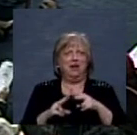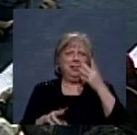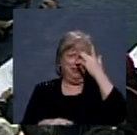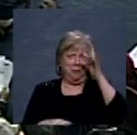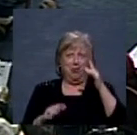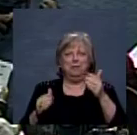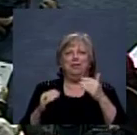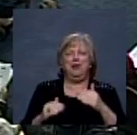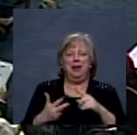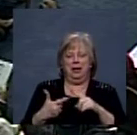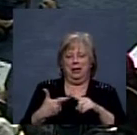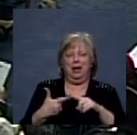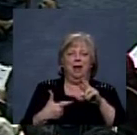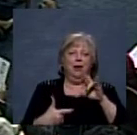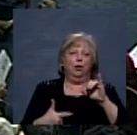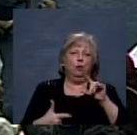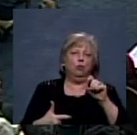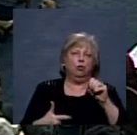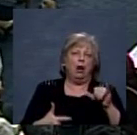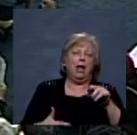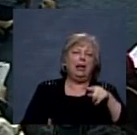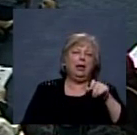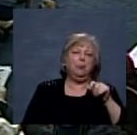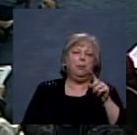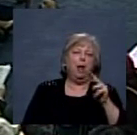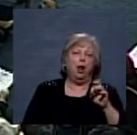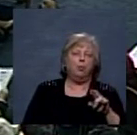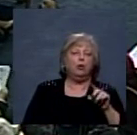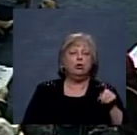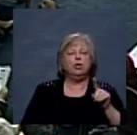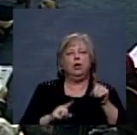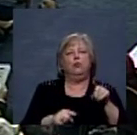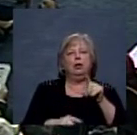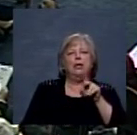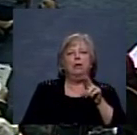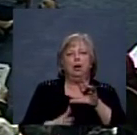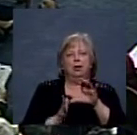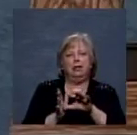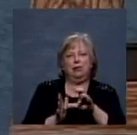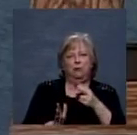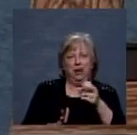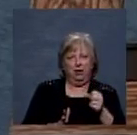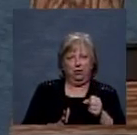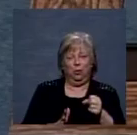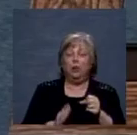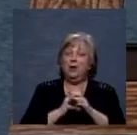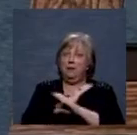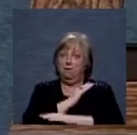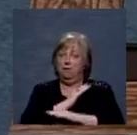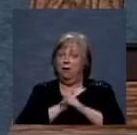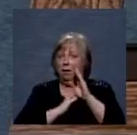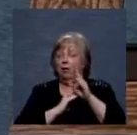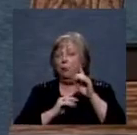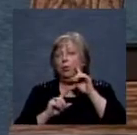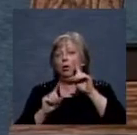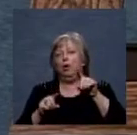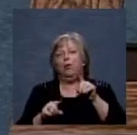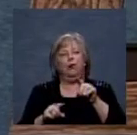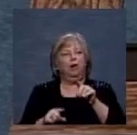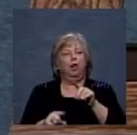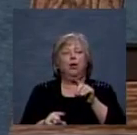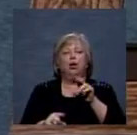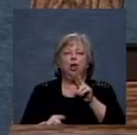Next, we have Briley Palmer. She's a student at Little Rock Central High School. This fall, she will be attending the University of